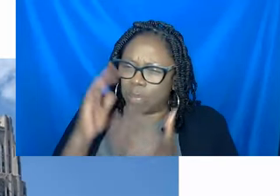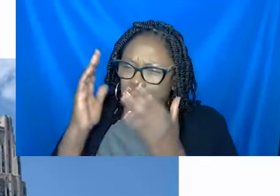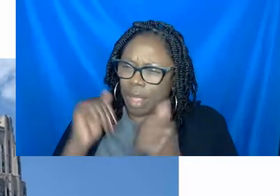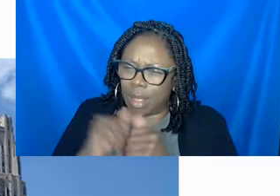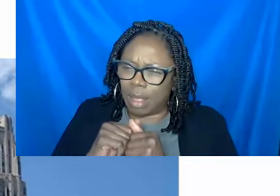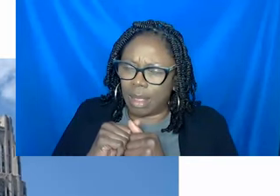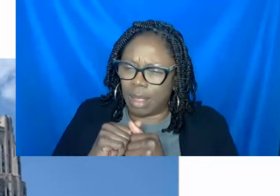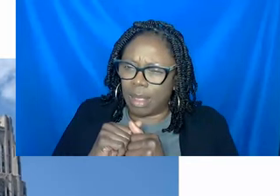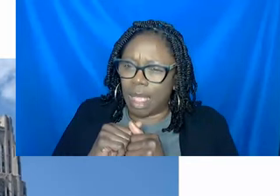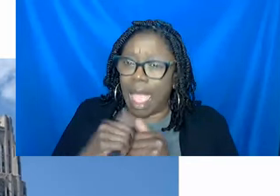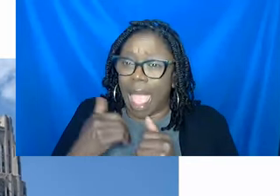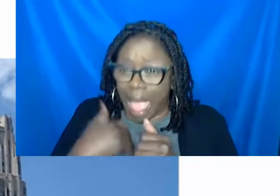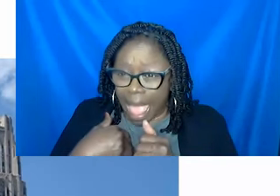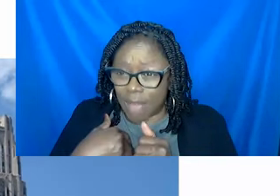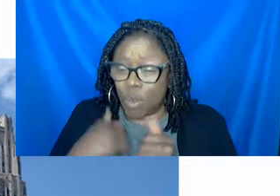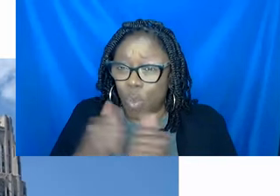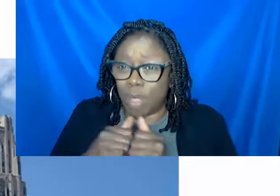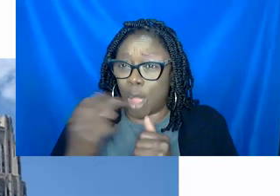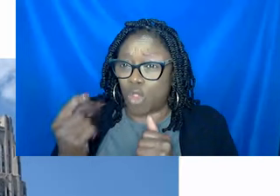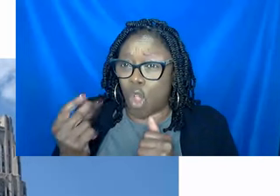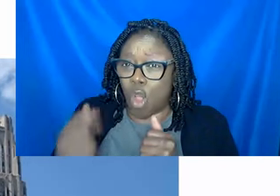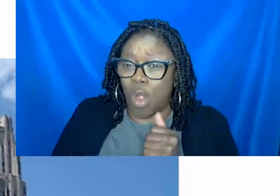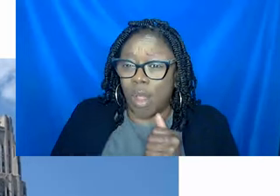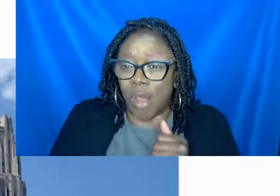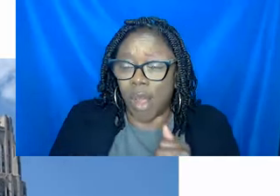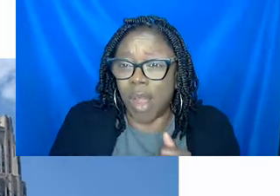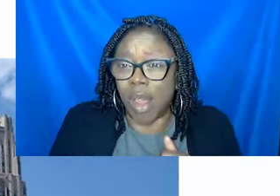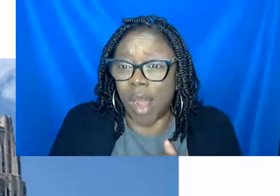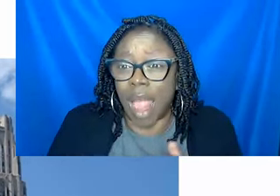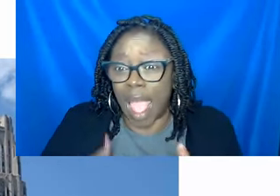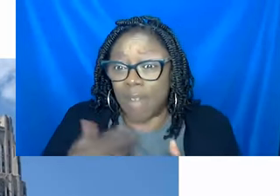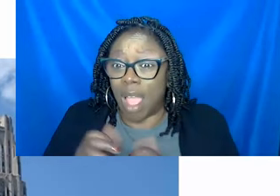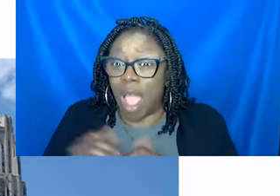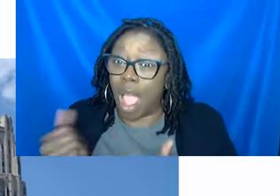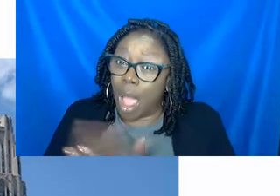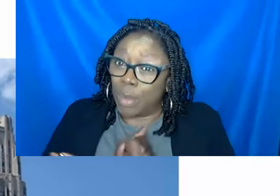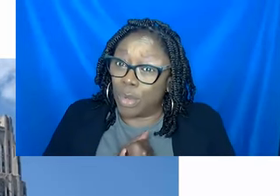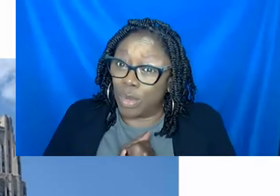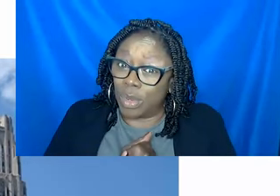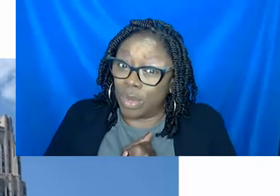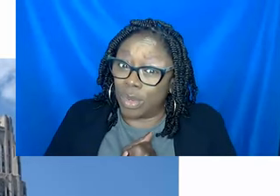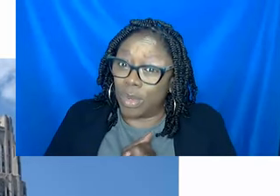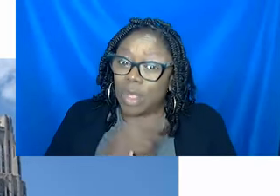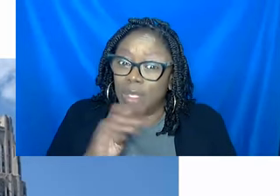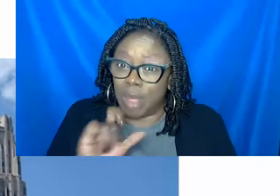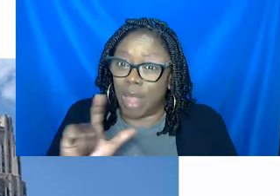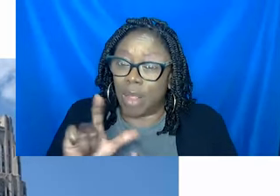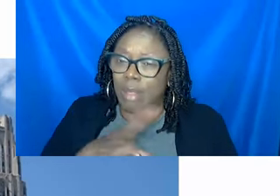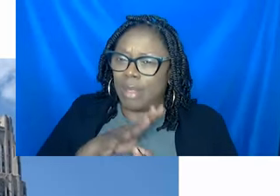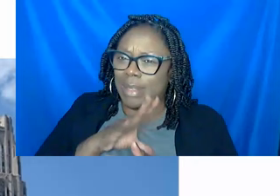time that I had with her, because I had the privilege of having the sabbatical